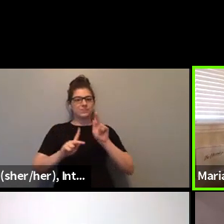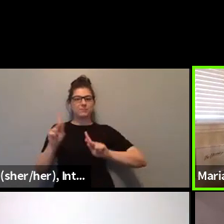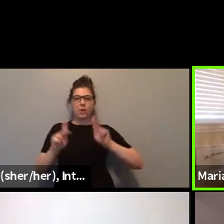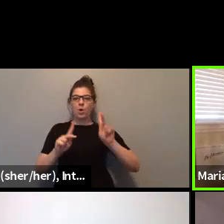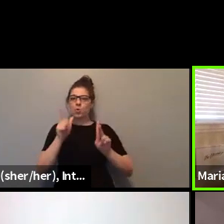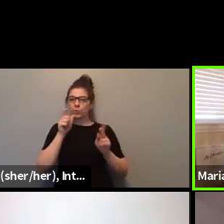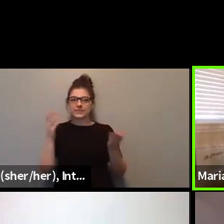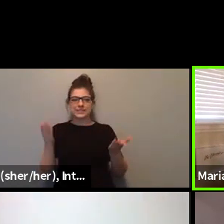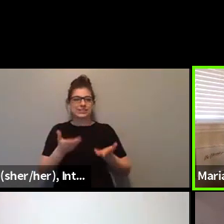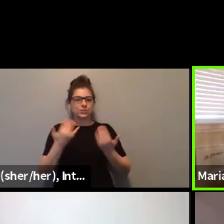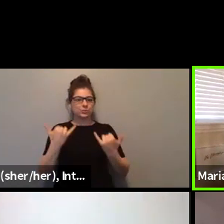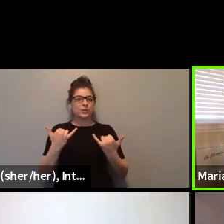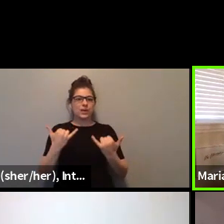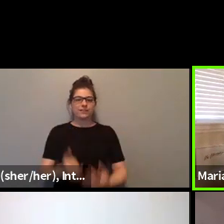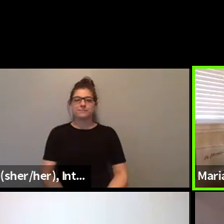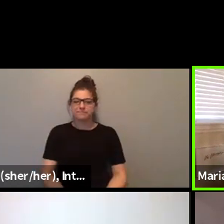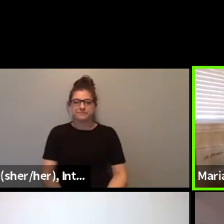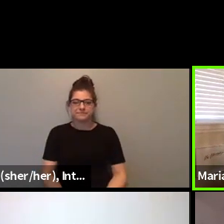here.